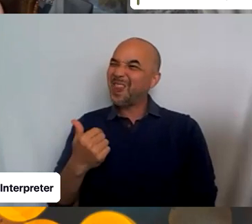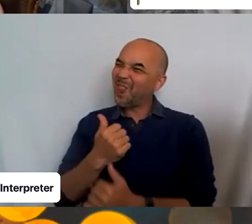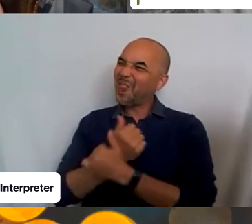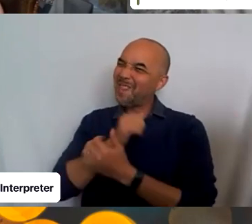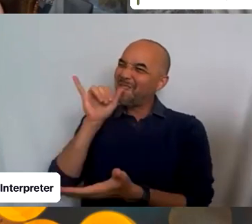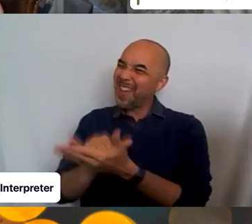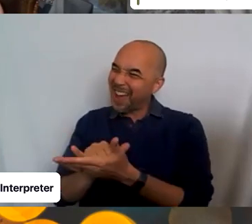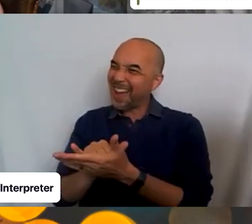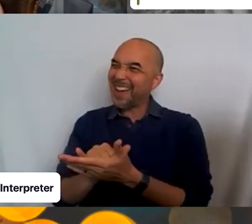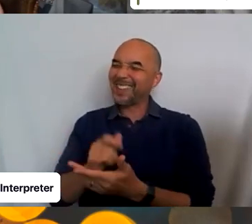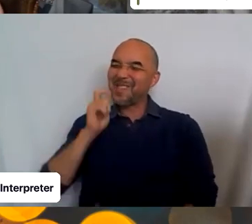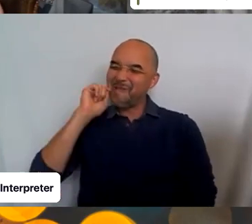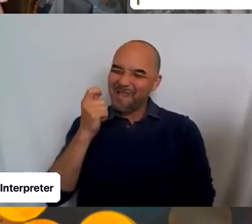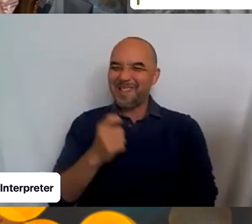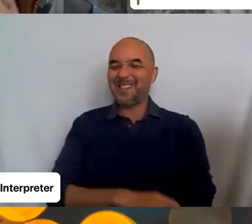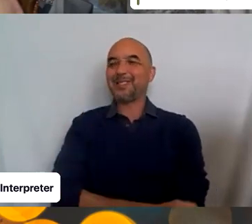being such a,